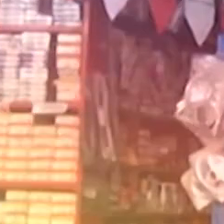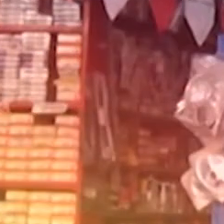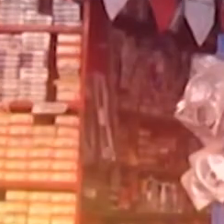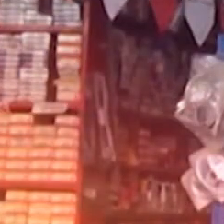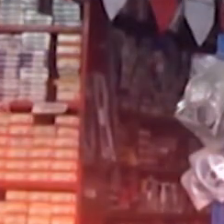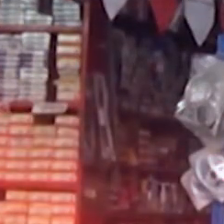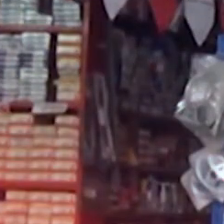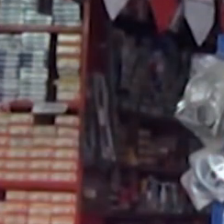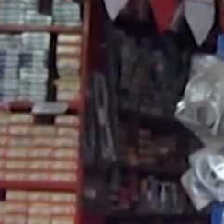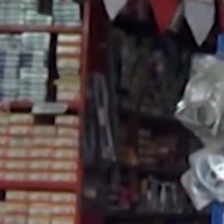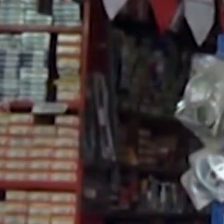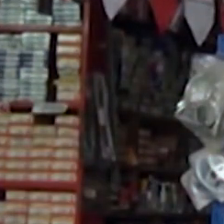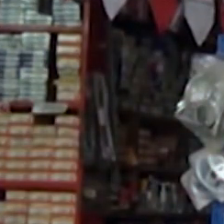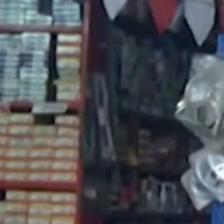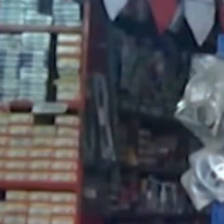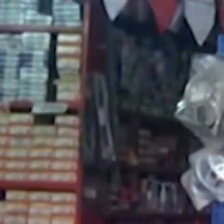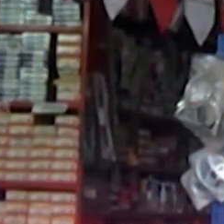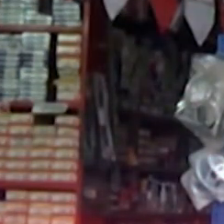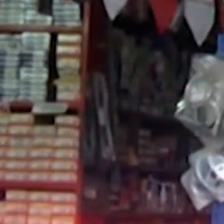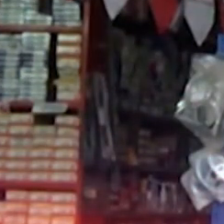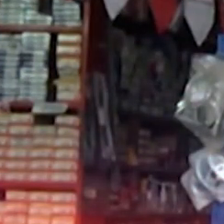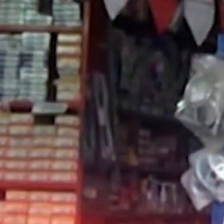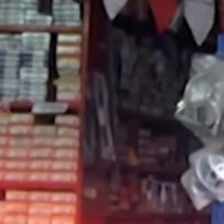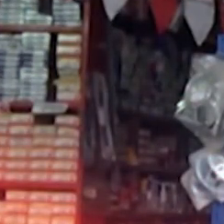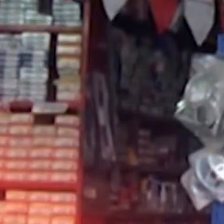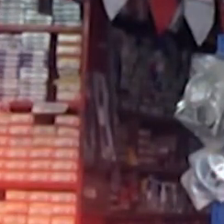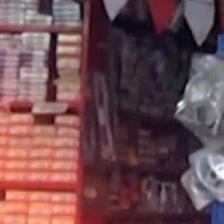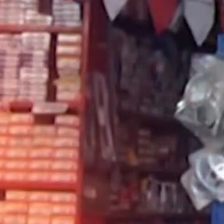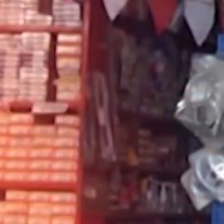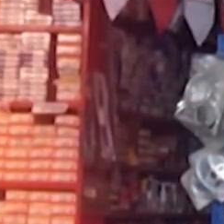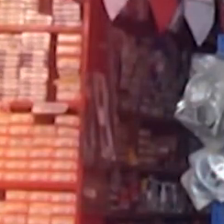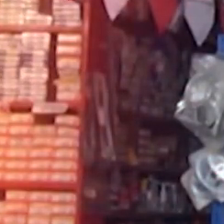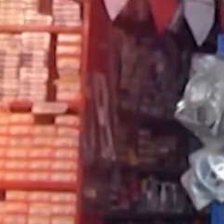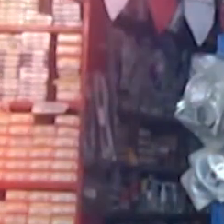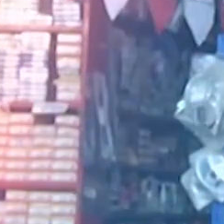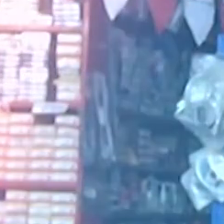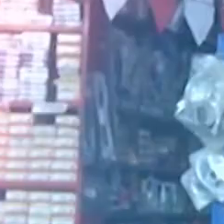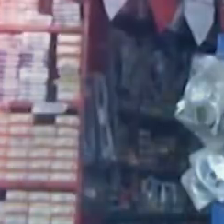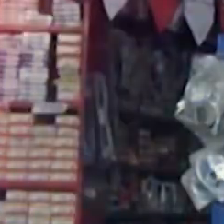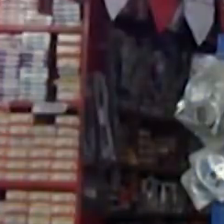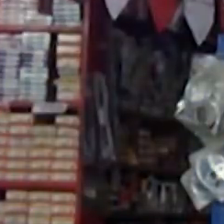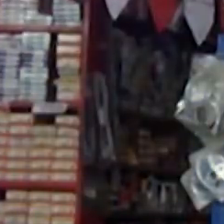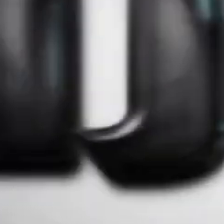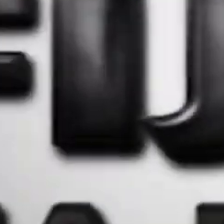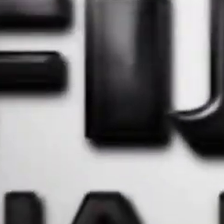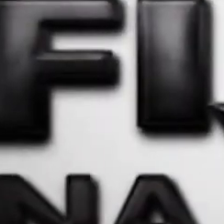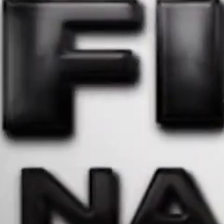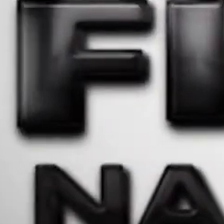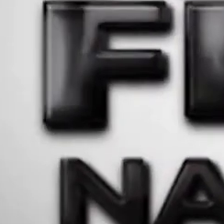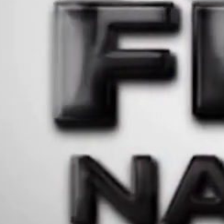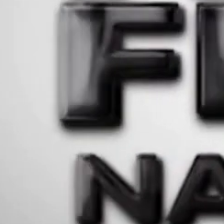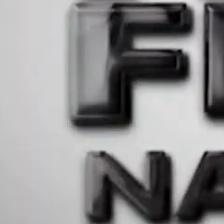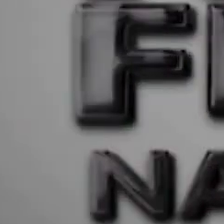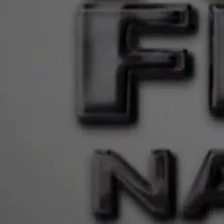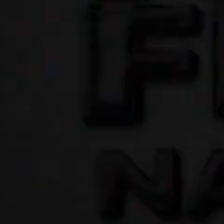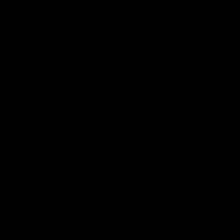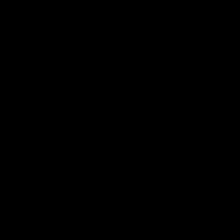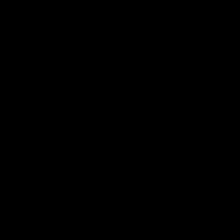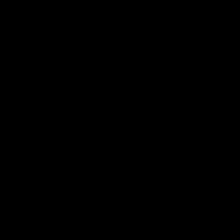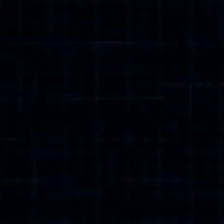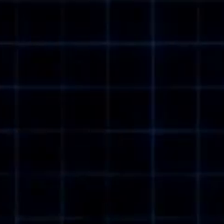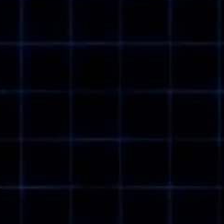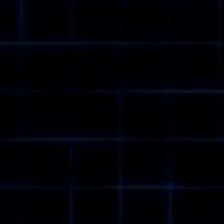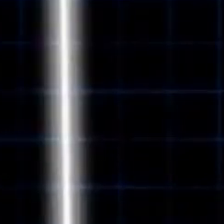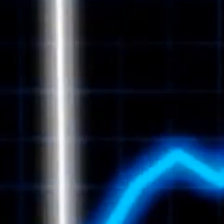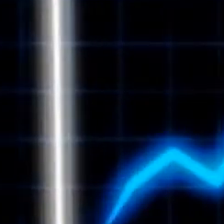Pula natang ko aproslan ngarse, go erkraki. Do televizyon na barong na Radio Fiji 1 nandomo ibiti. Radio Fiji 1 nandomo